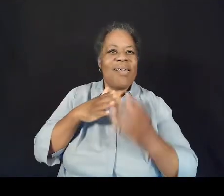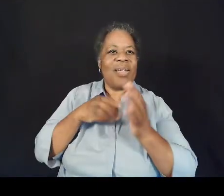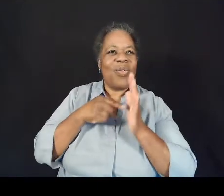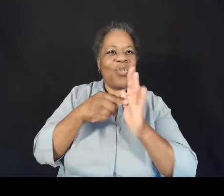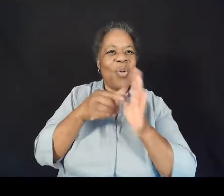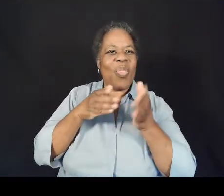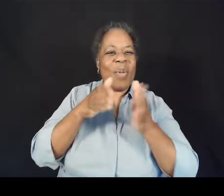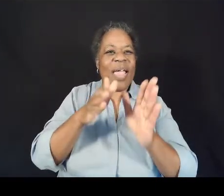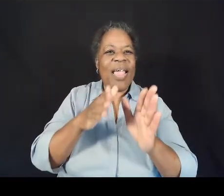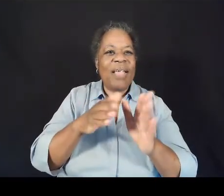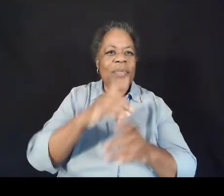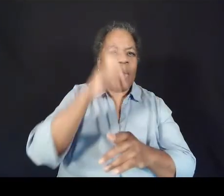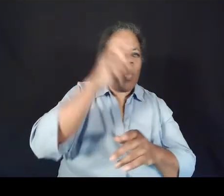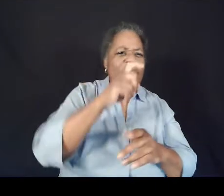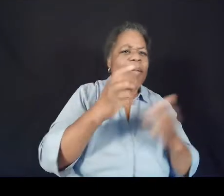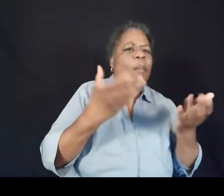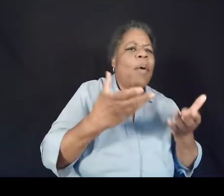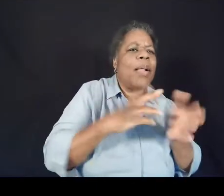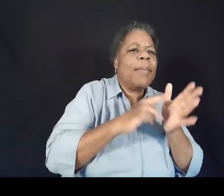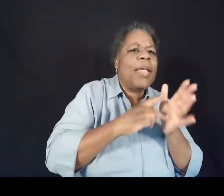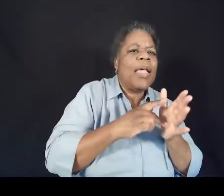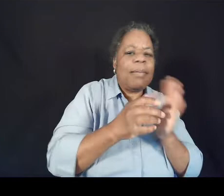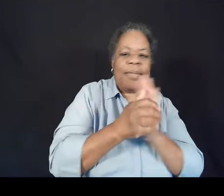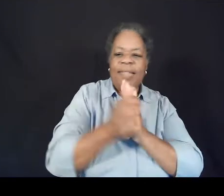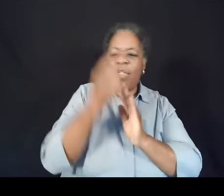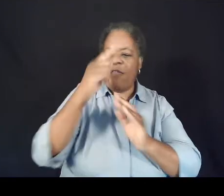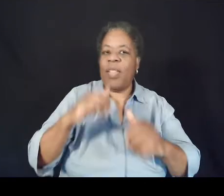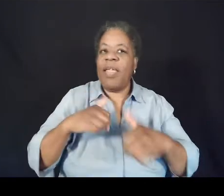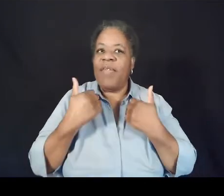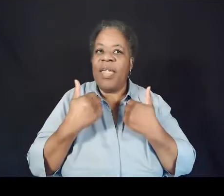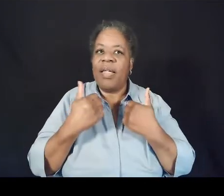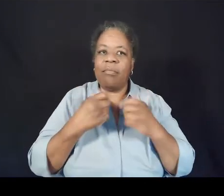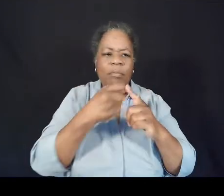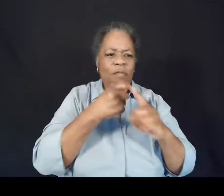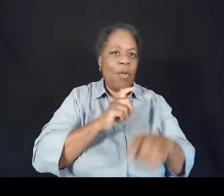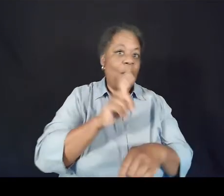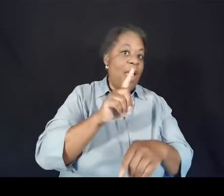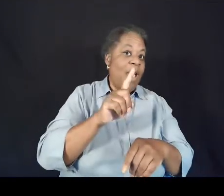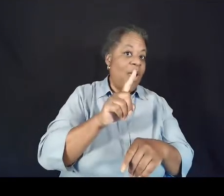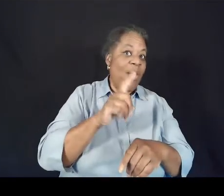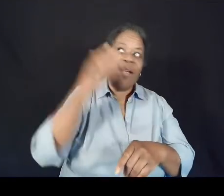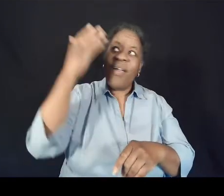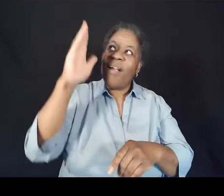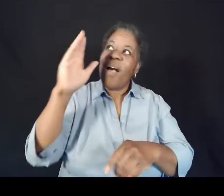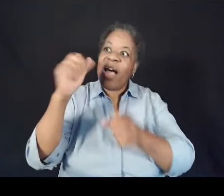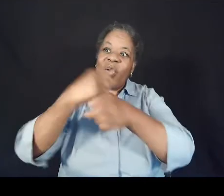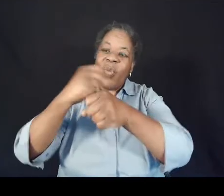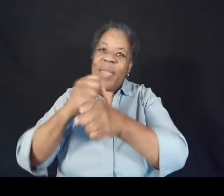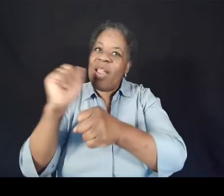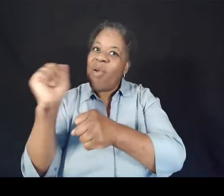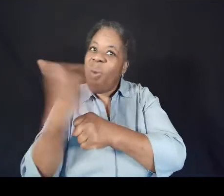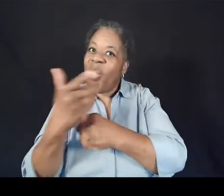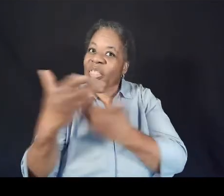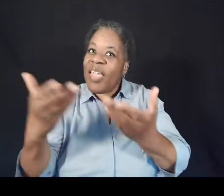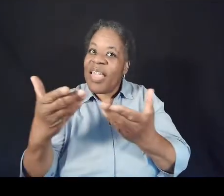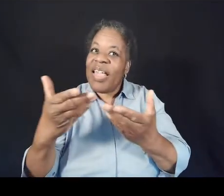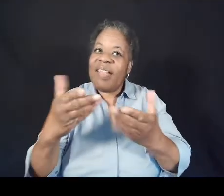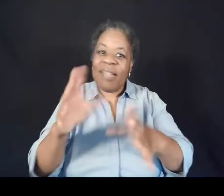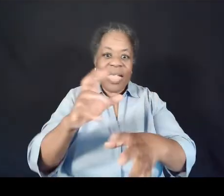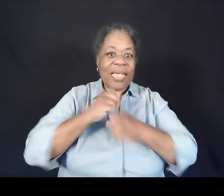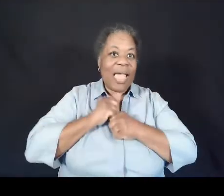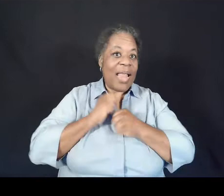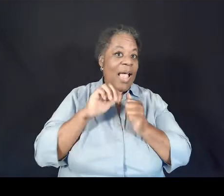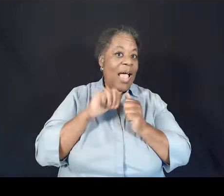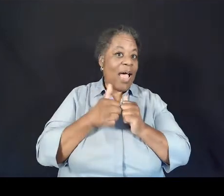What is wisdom? Skill for living. Where does it come from? The God who made all things. How do we get it? We seek